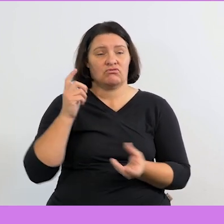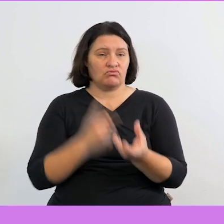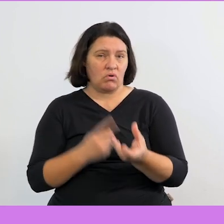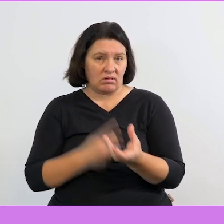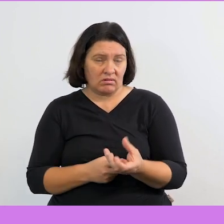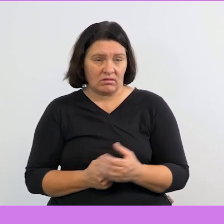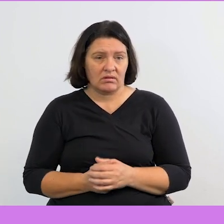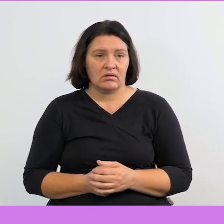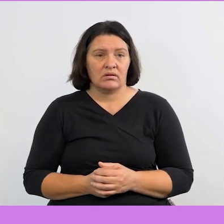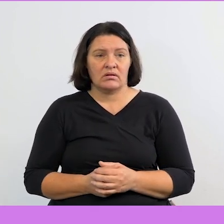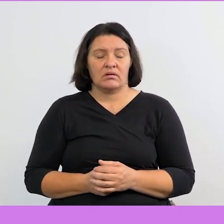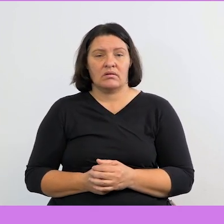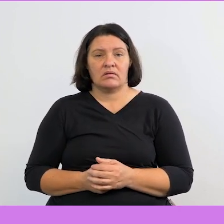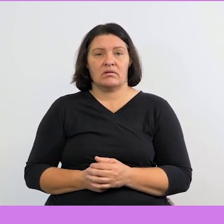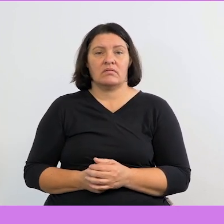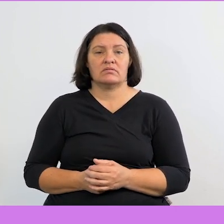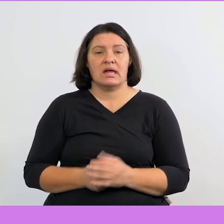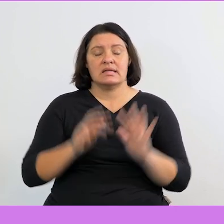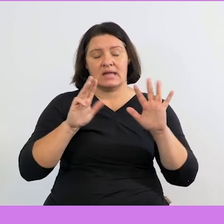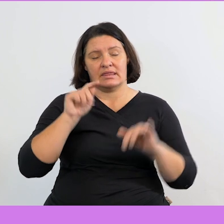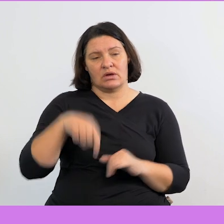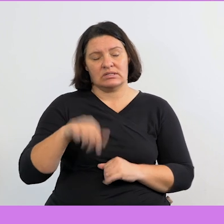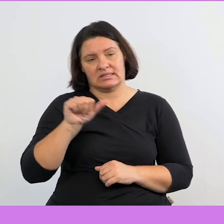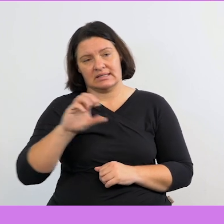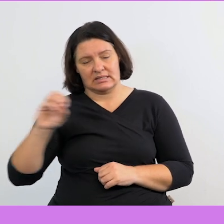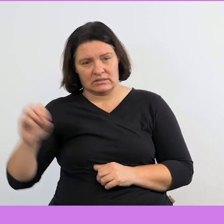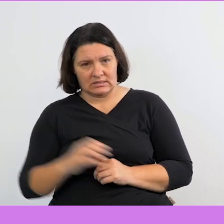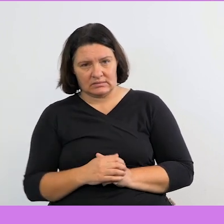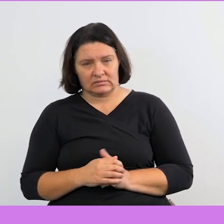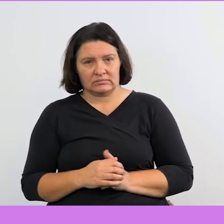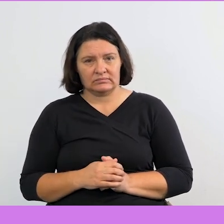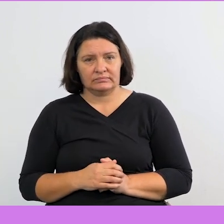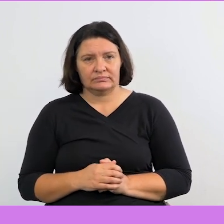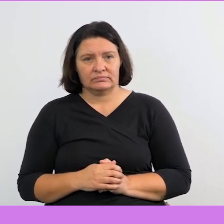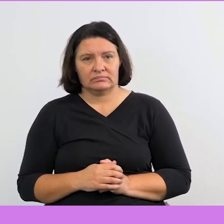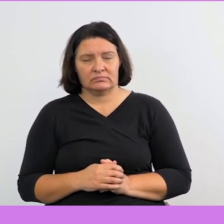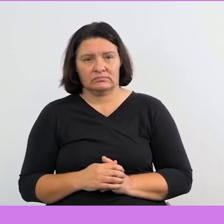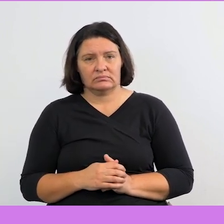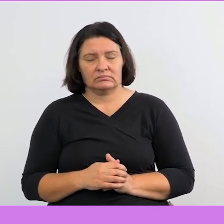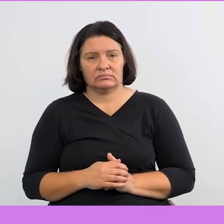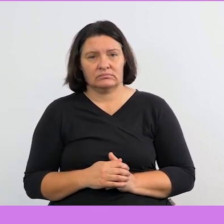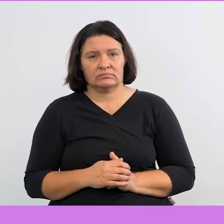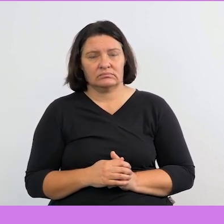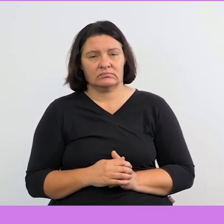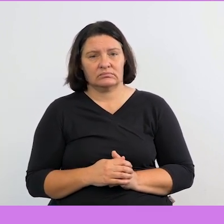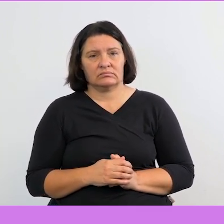700 rolls, which is here, that will be 9,600. So there's 9,600,